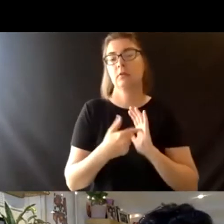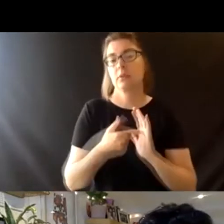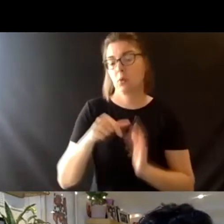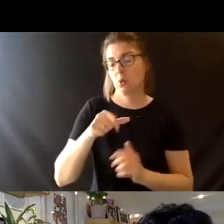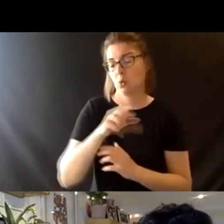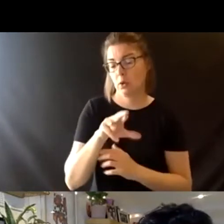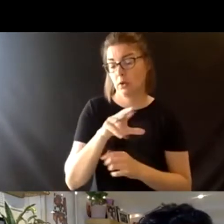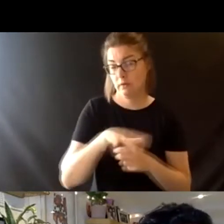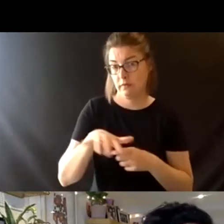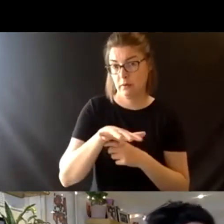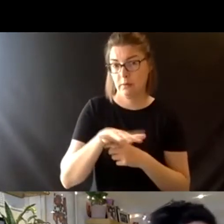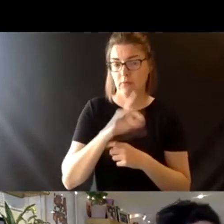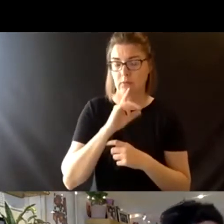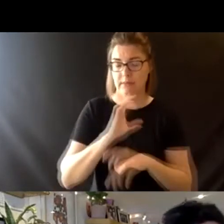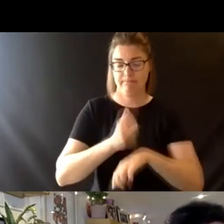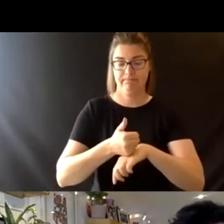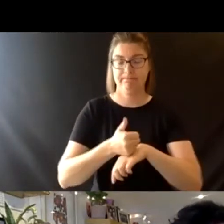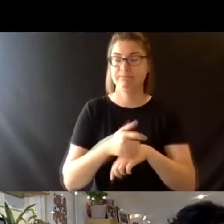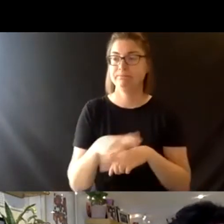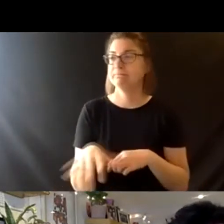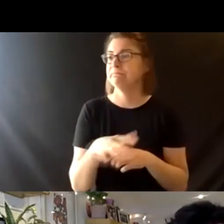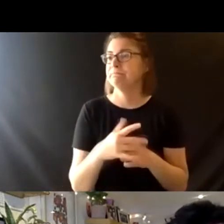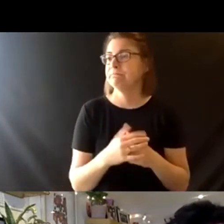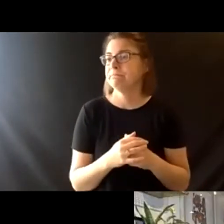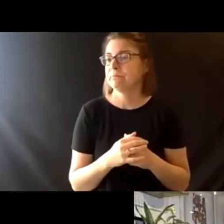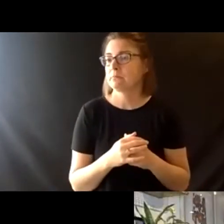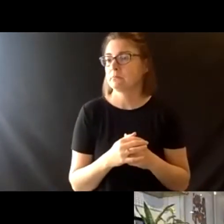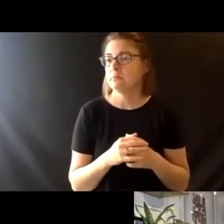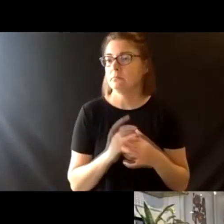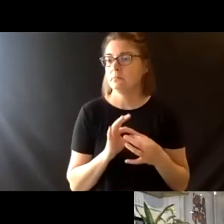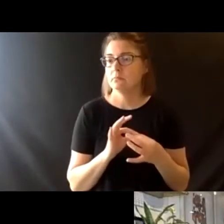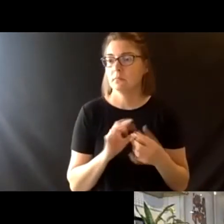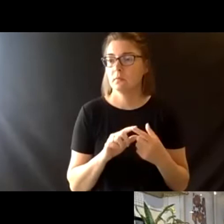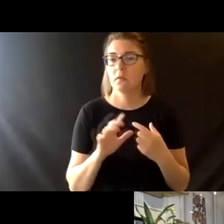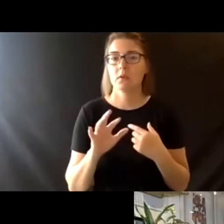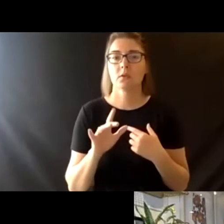are structured around cisgender,